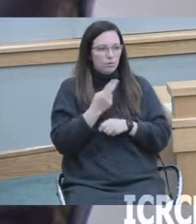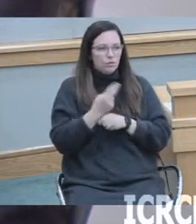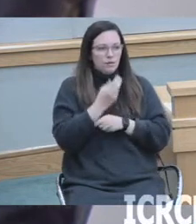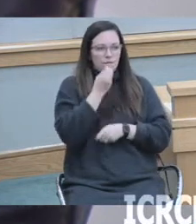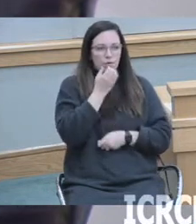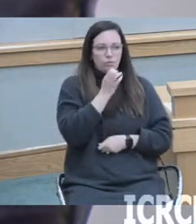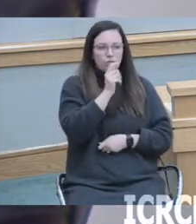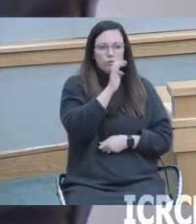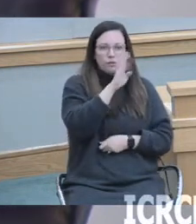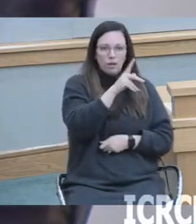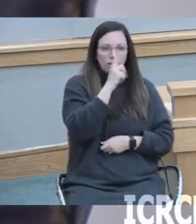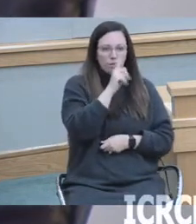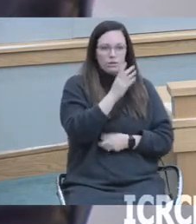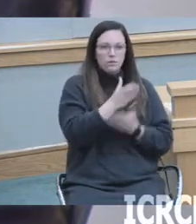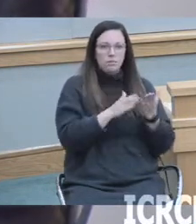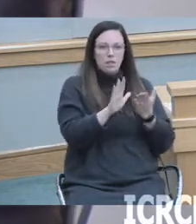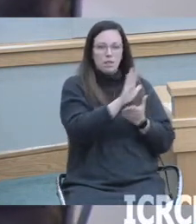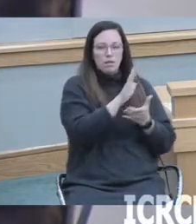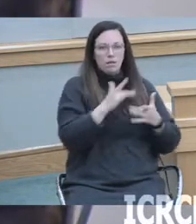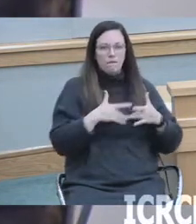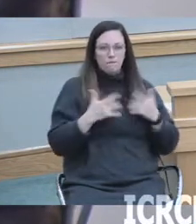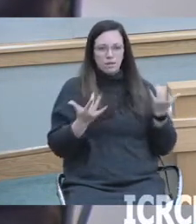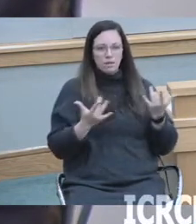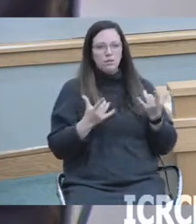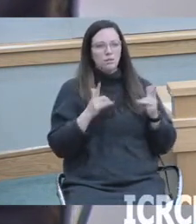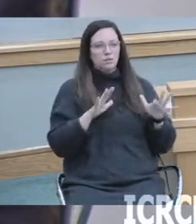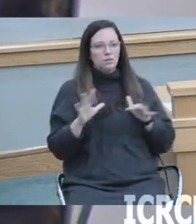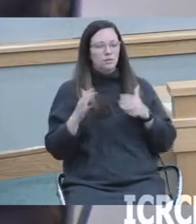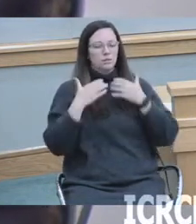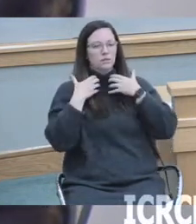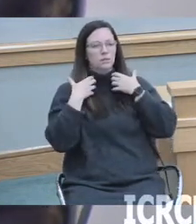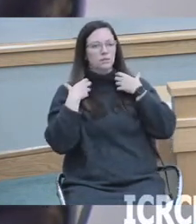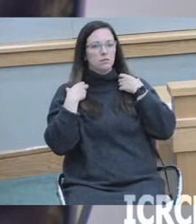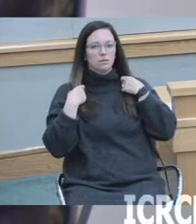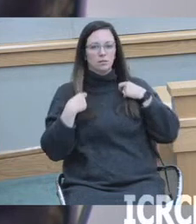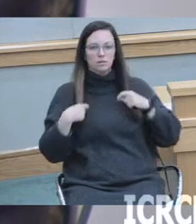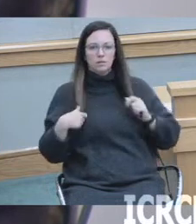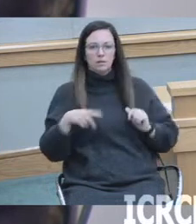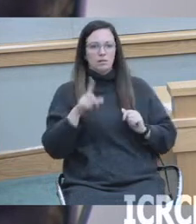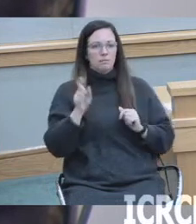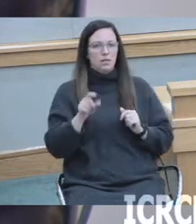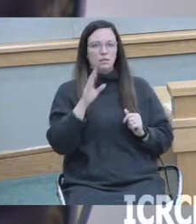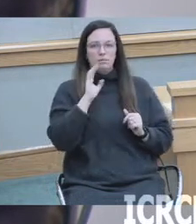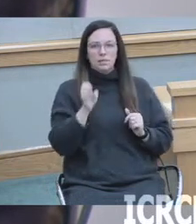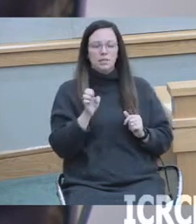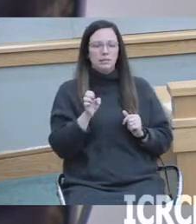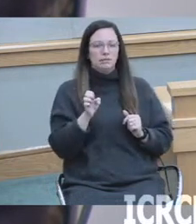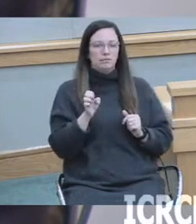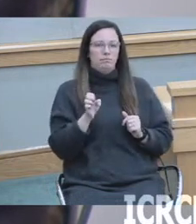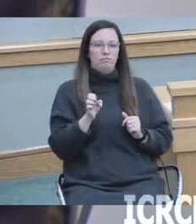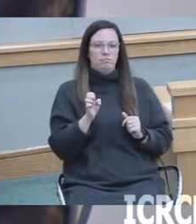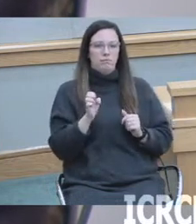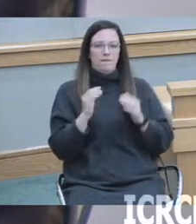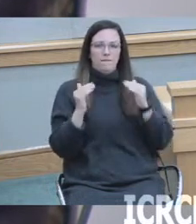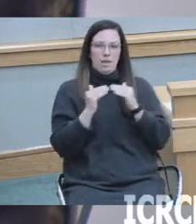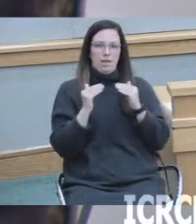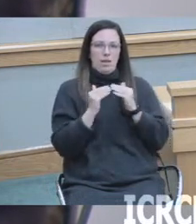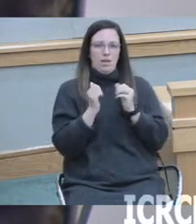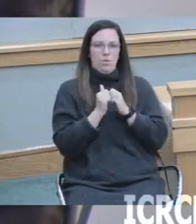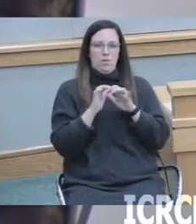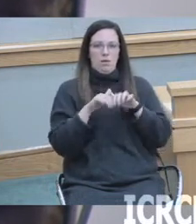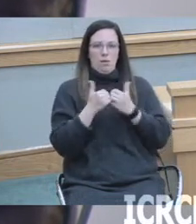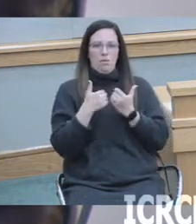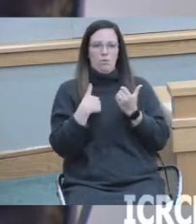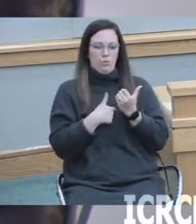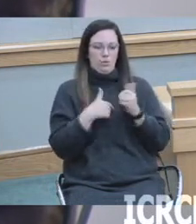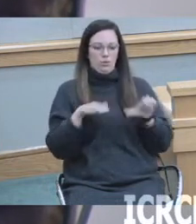trucks for some events over there, so we have to be a little judicious about how we do this. And